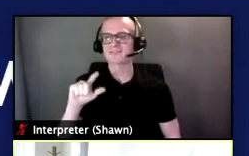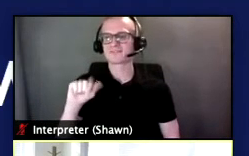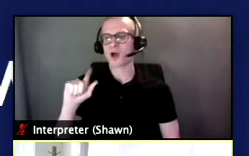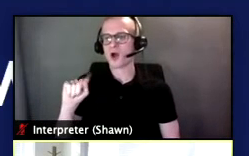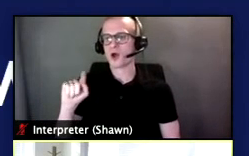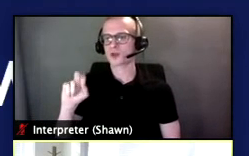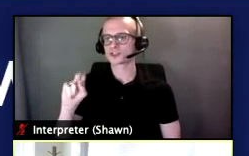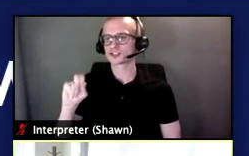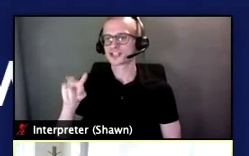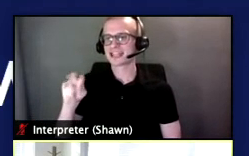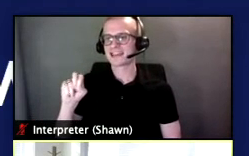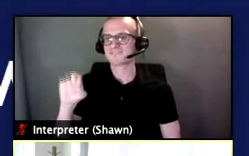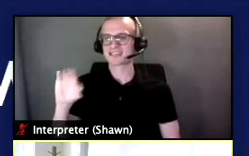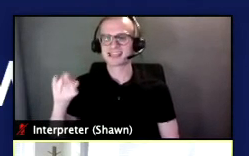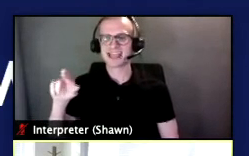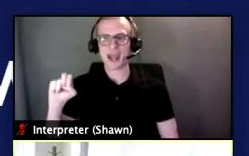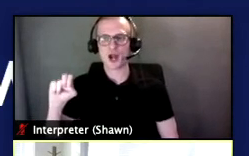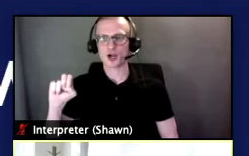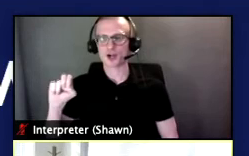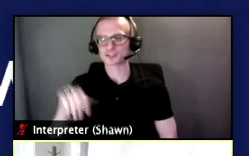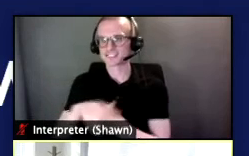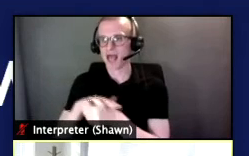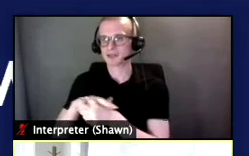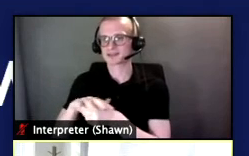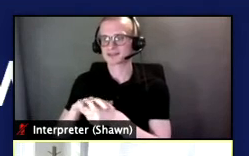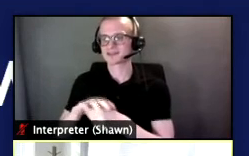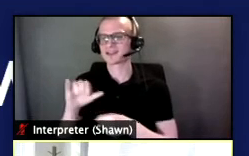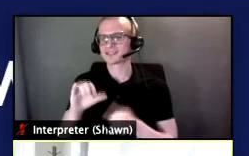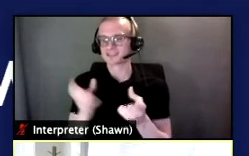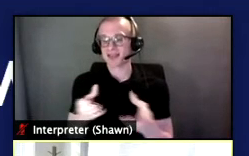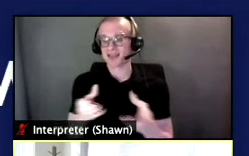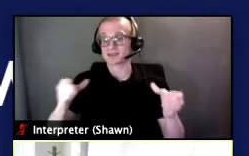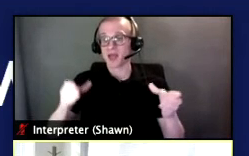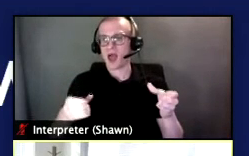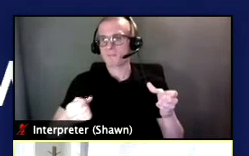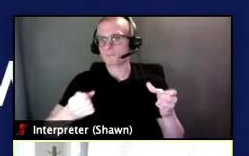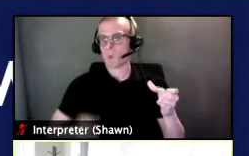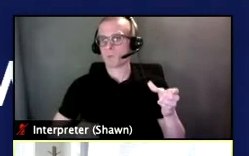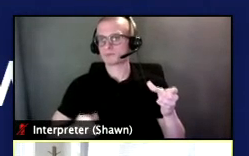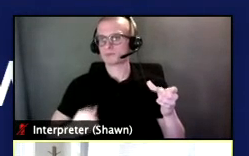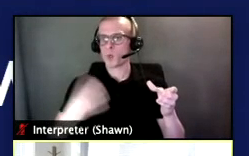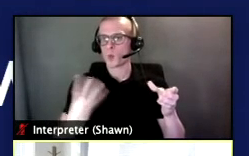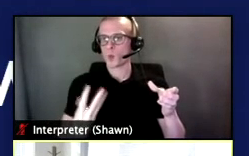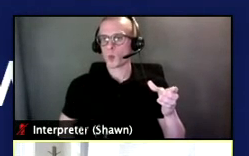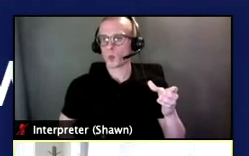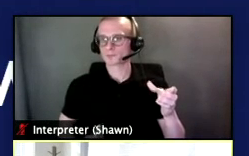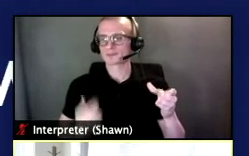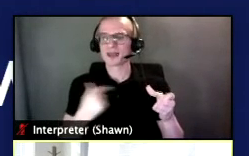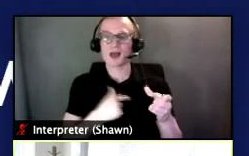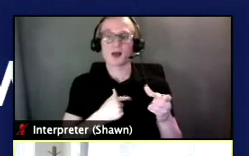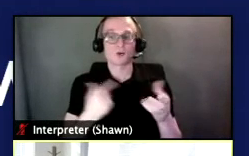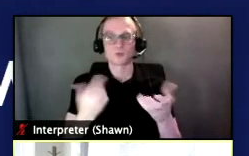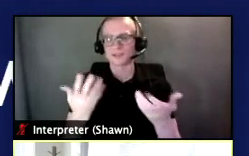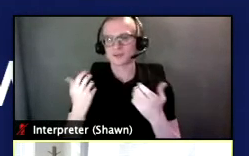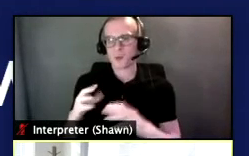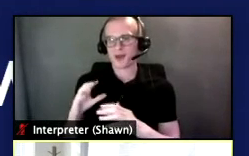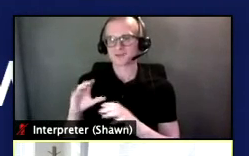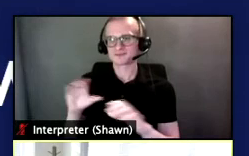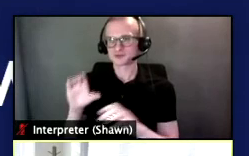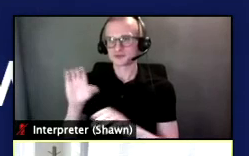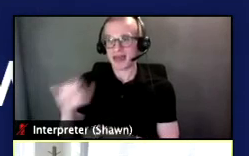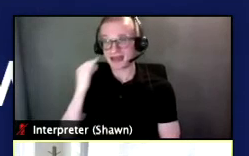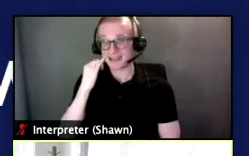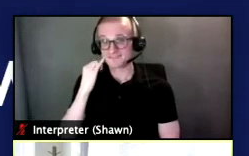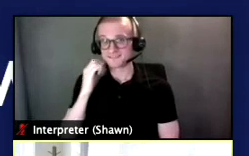tub. We don't want to get to that position. We're going to do everything we can to build capacity within the existing